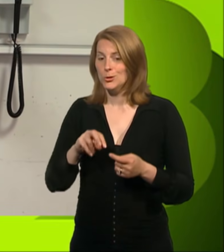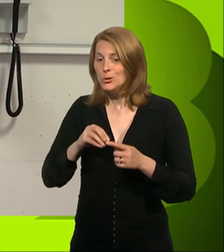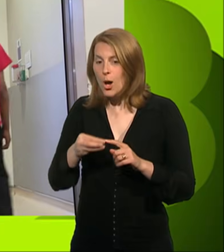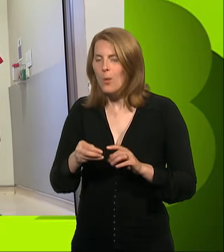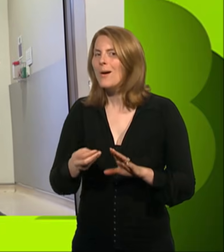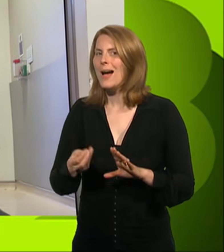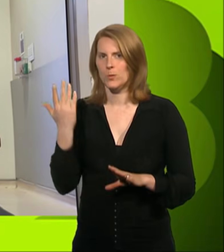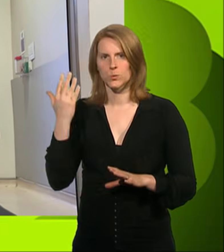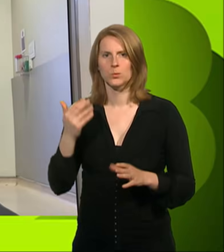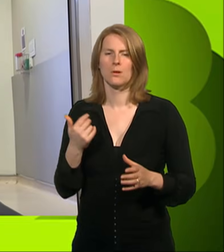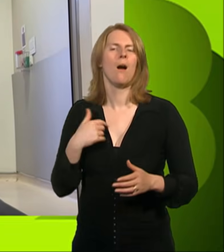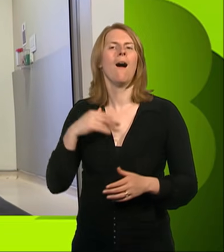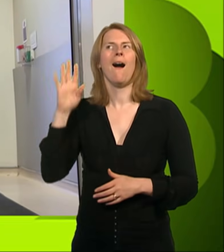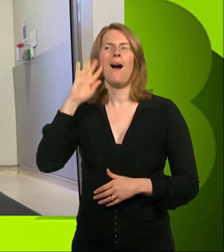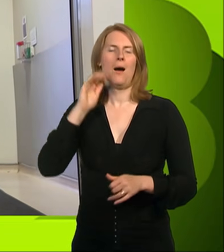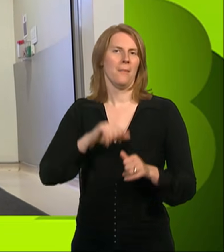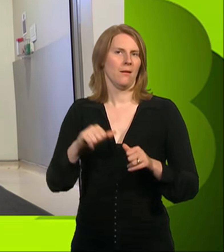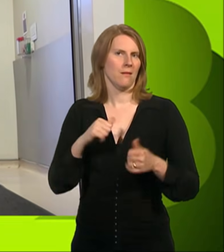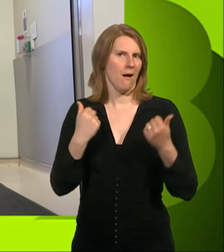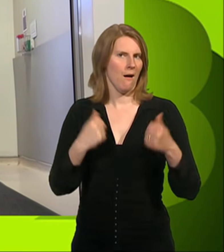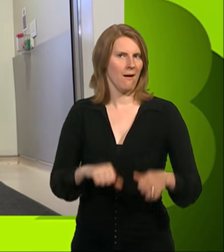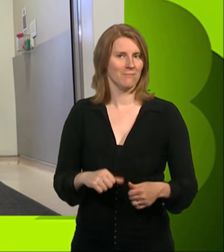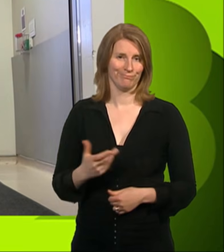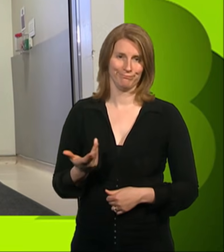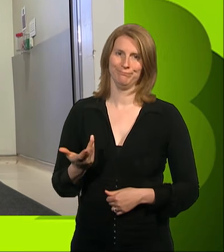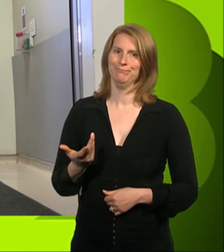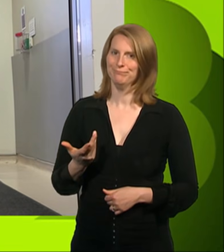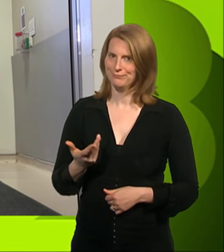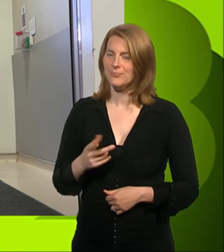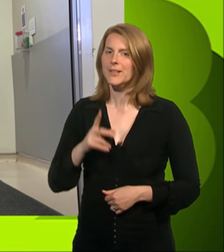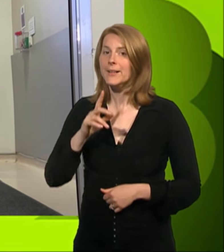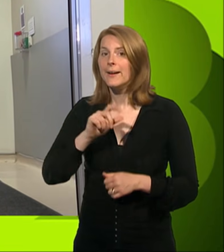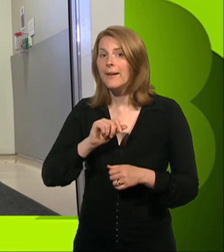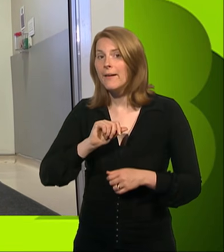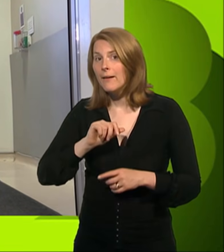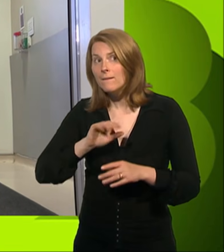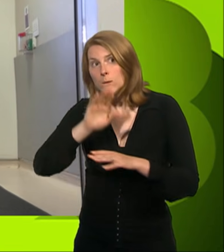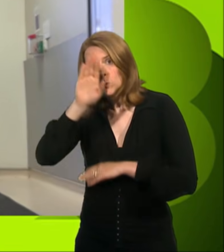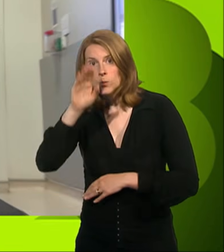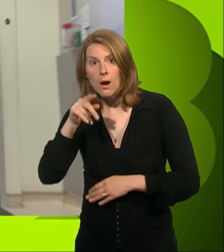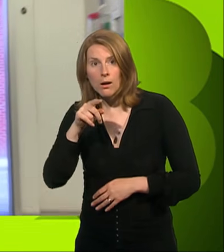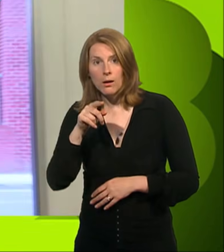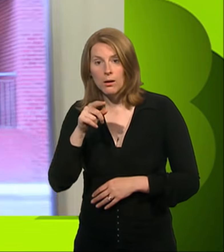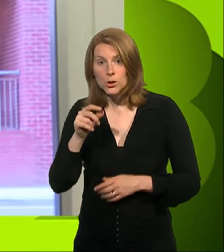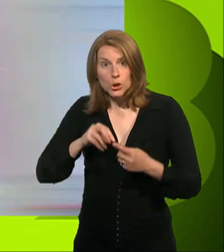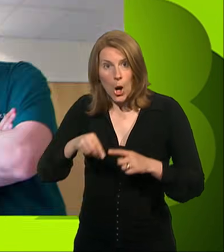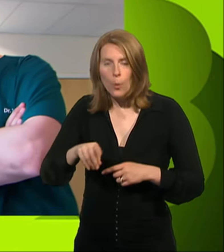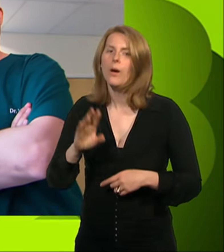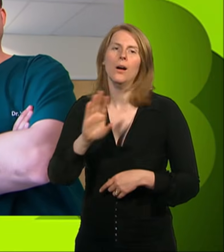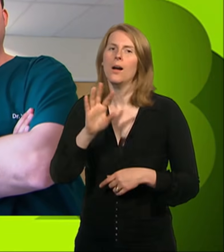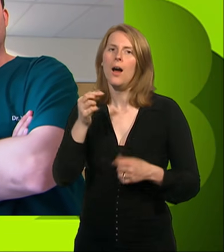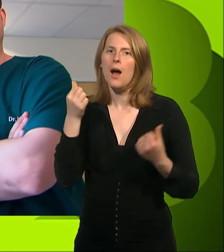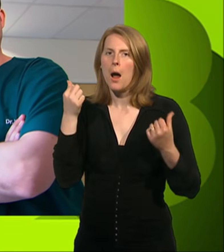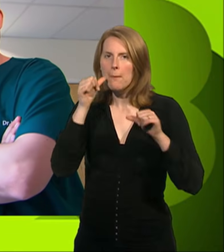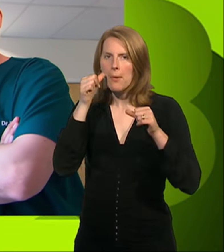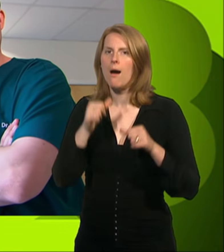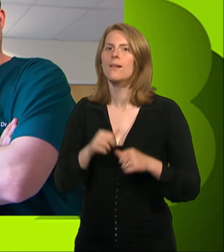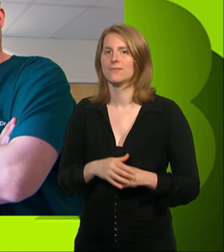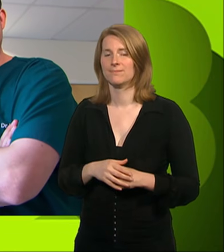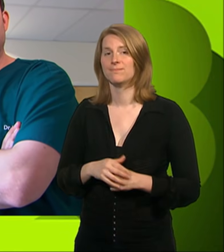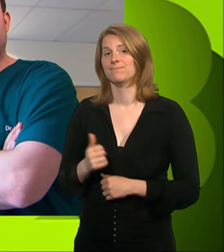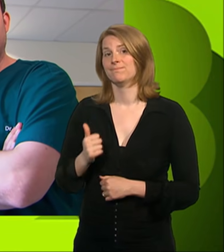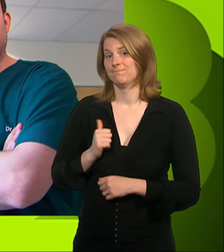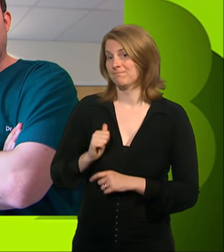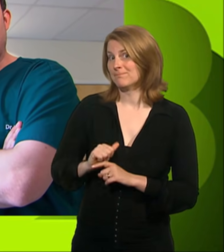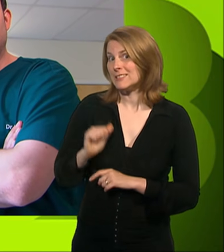now. No surprises there then. Maybe earplugs are a better bet in future, eh? Next time, there's more